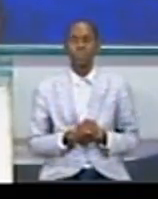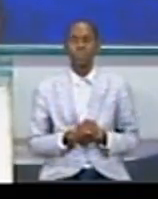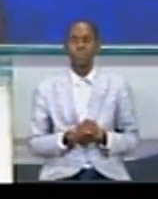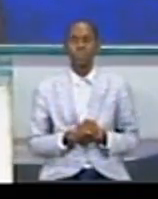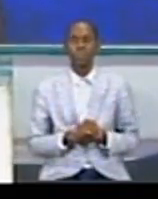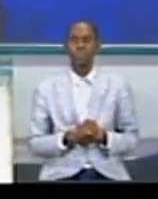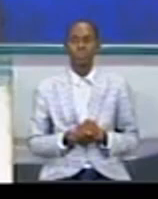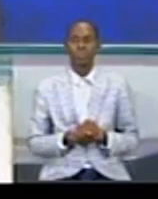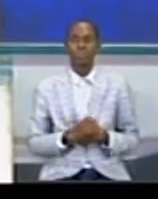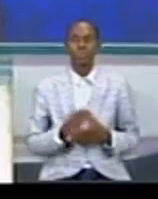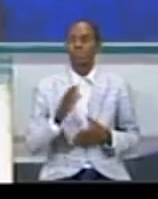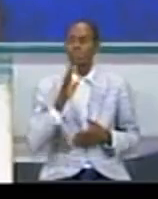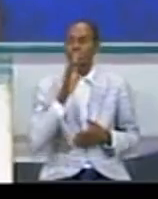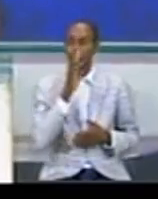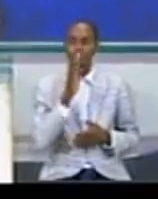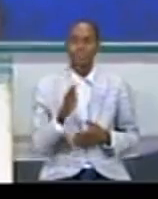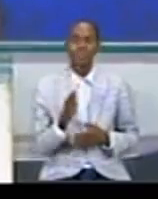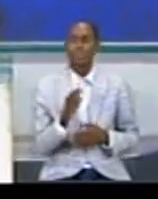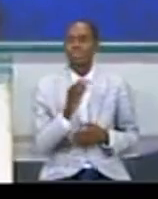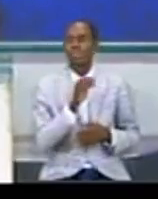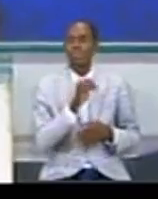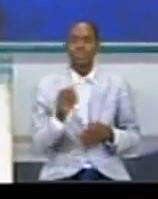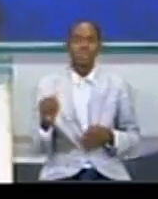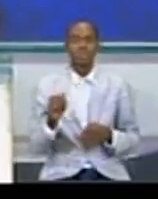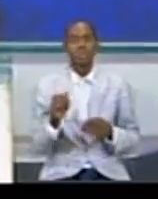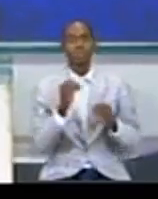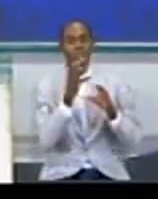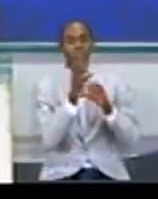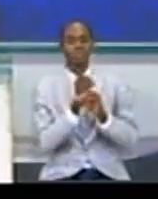be a spectacle of miracle.